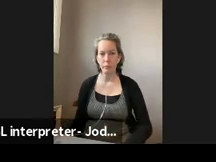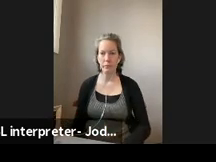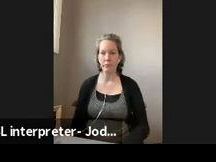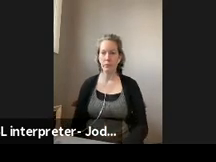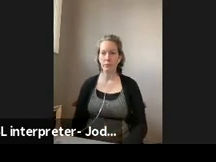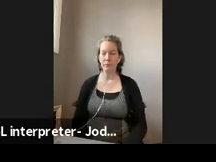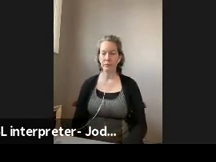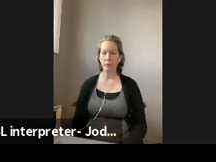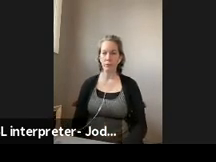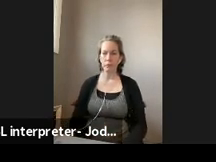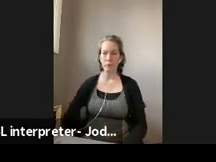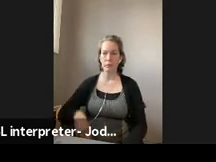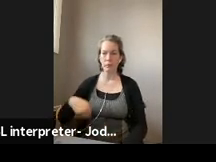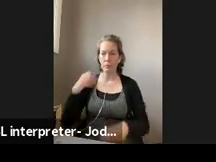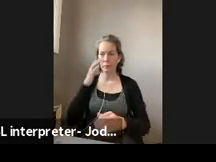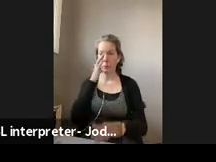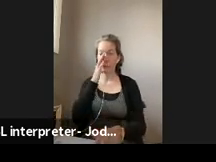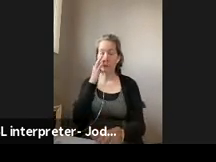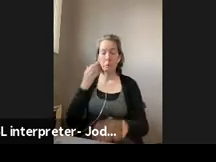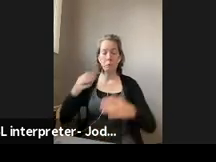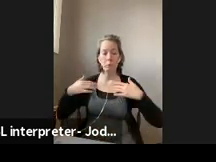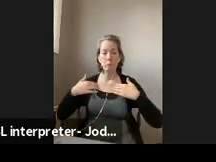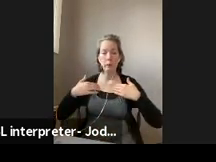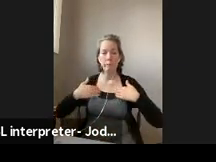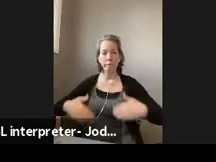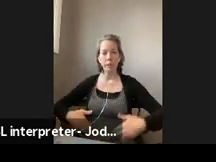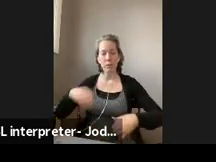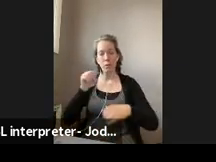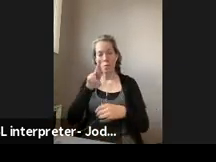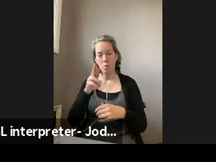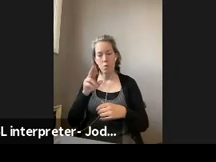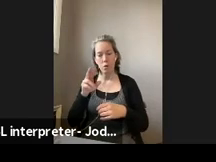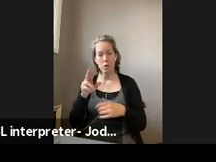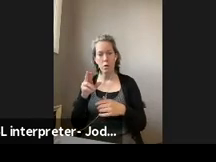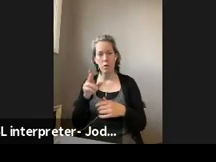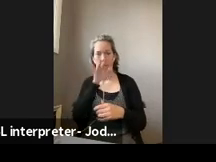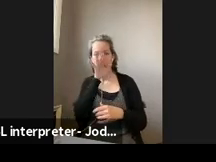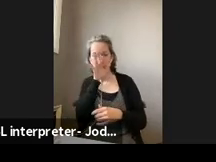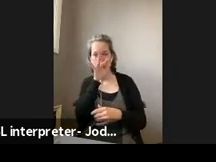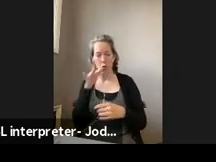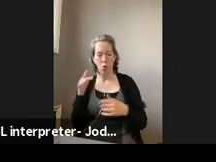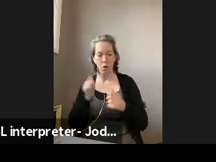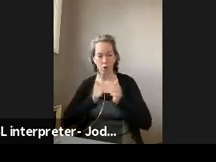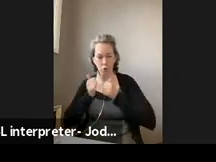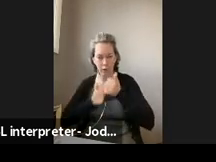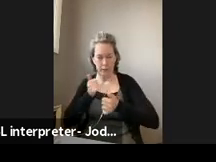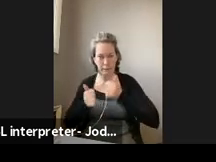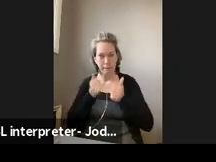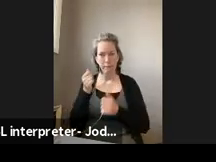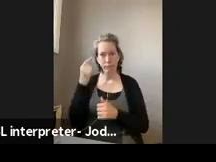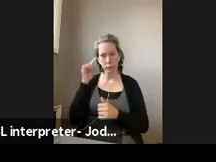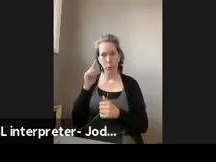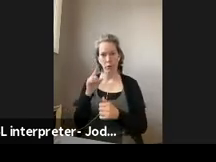Okay. Physical or verbal aggression towards a person for sexual favors. Good.